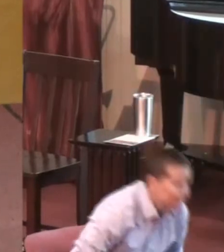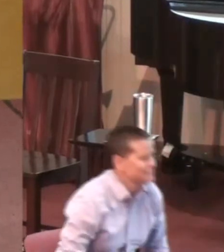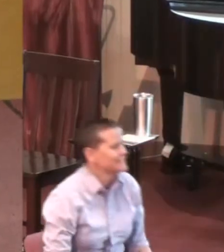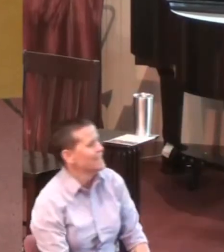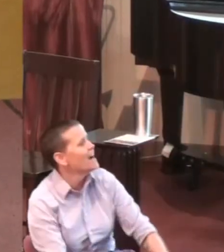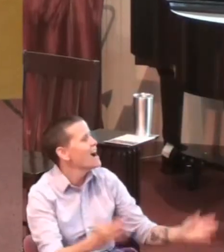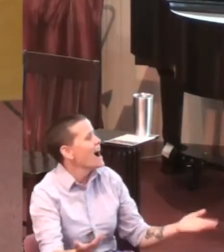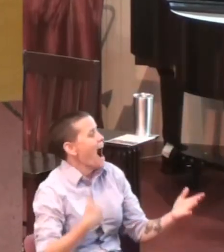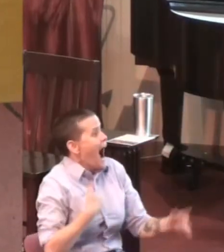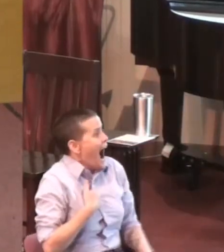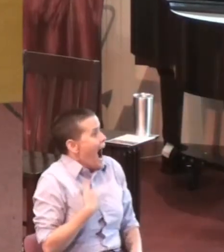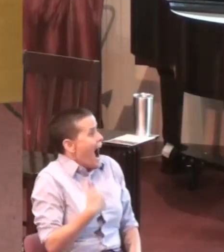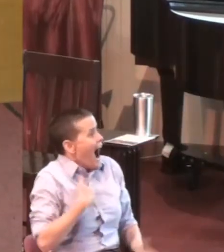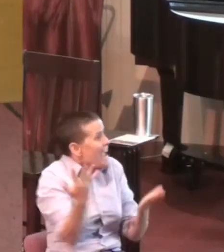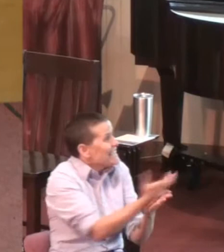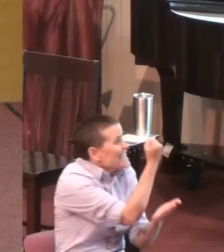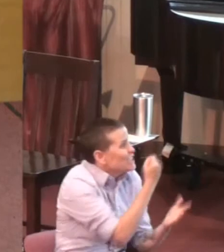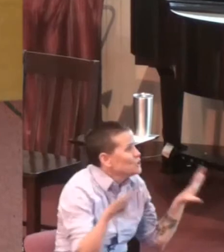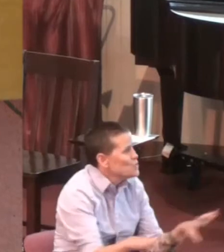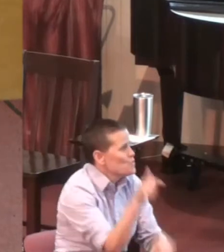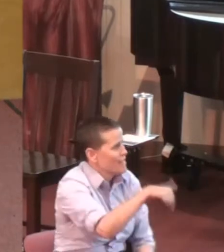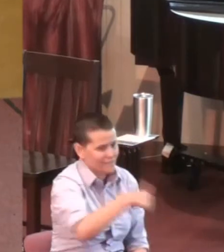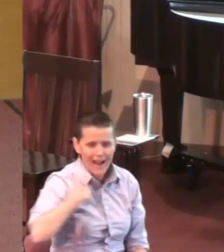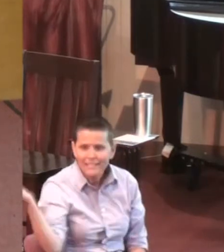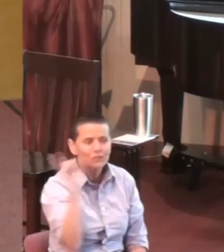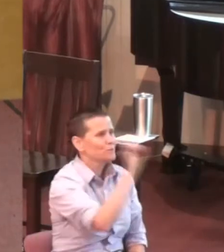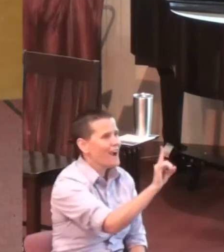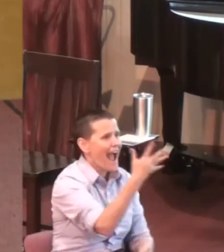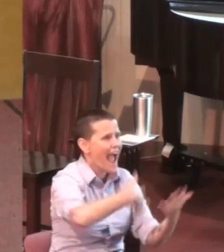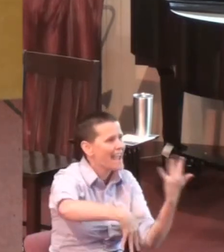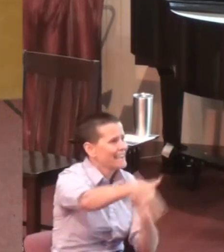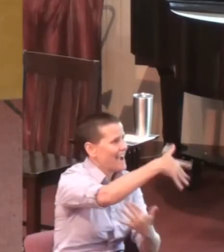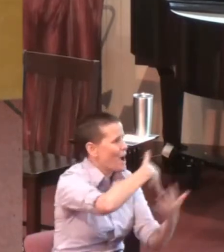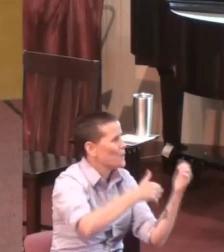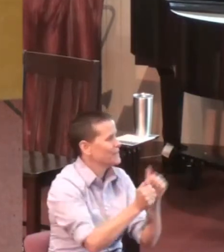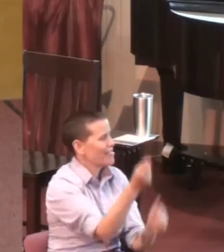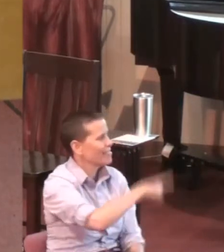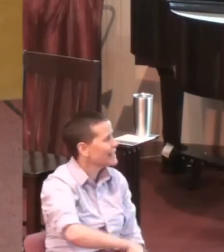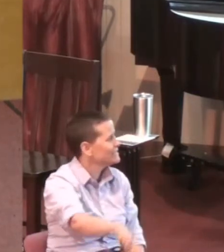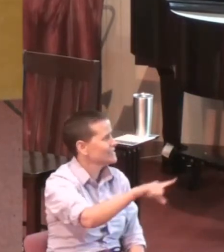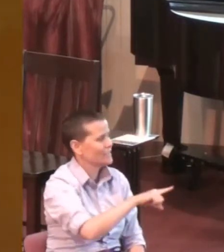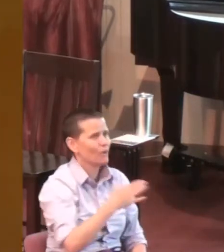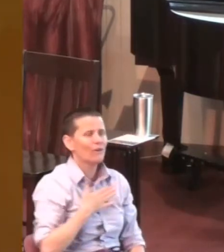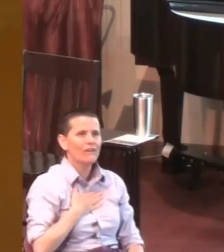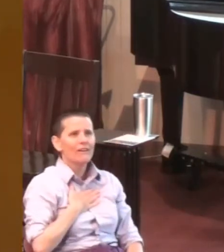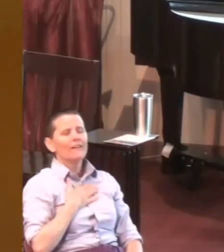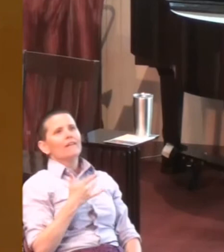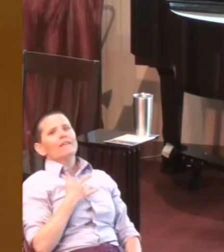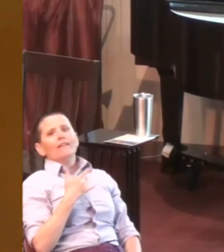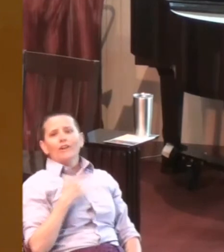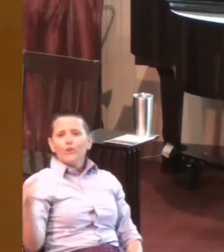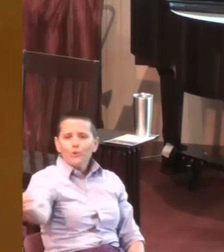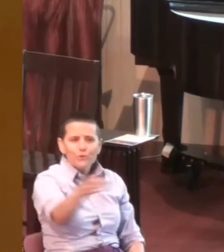I get to do this. I get to hang out in this. What a gift. Wow, what a gift you all